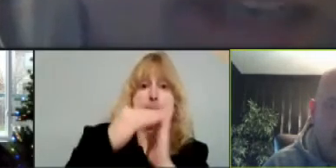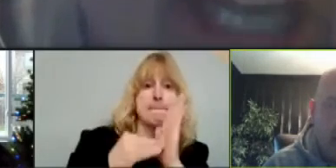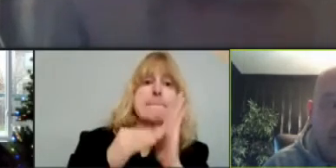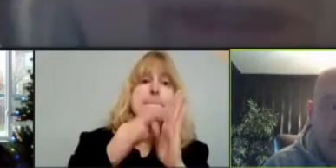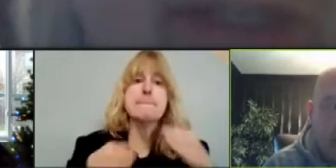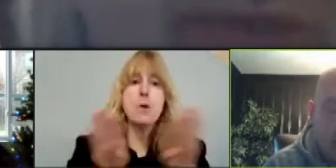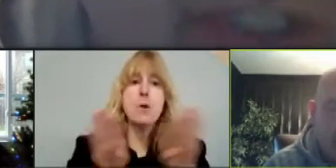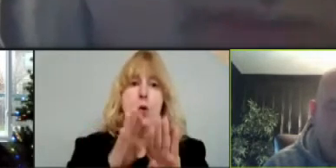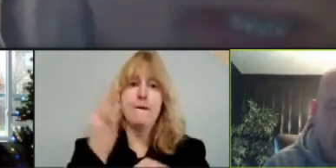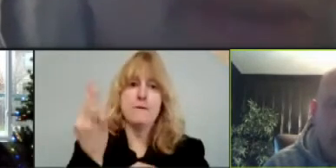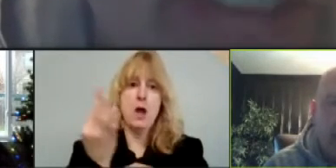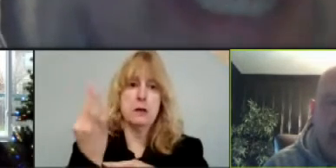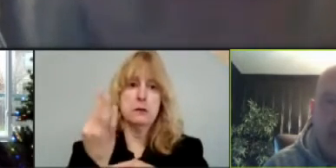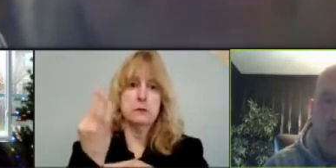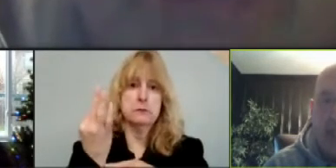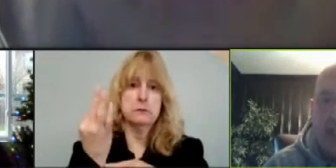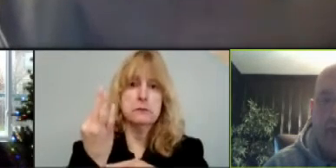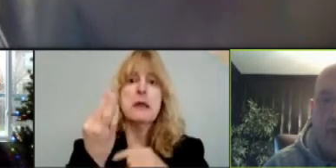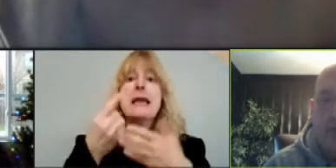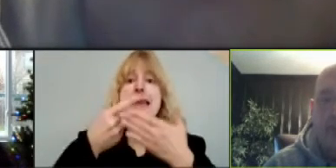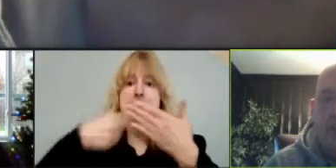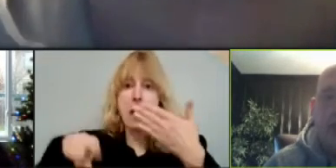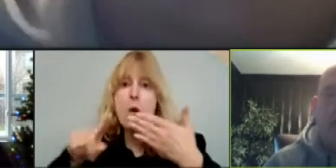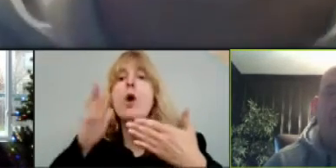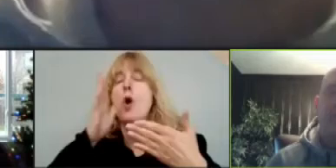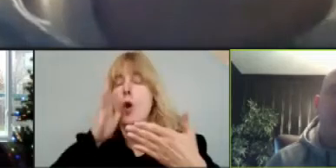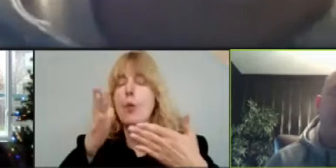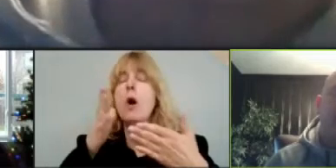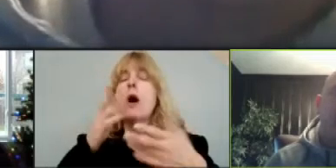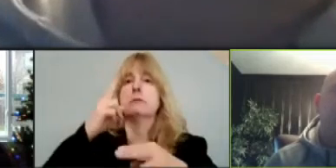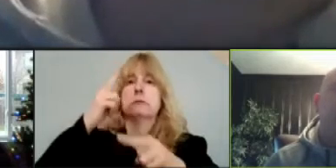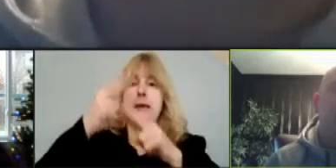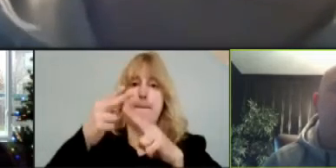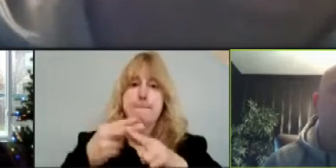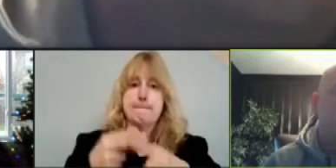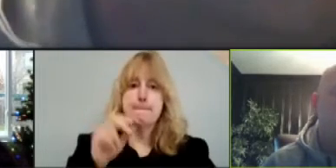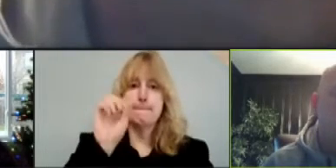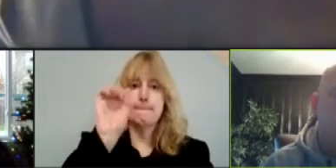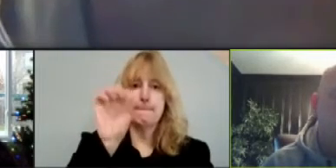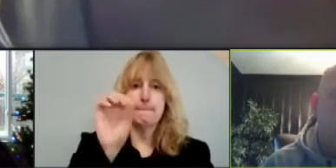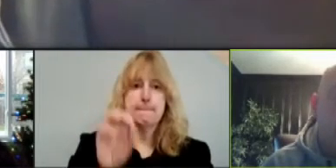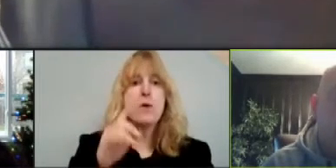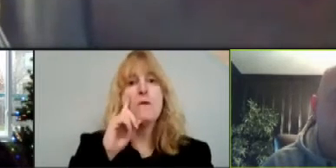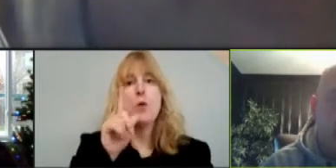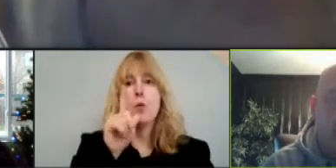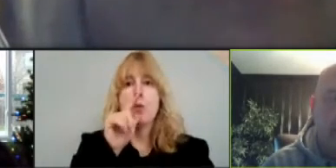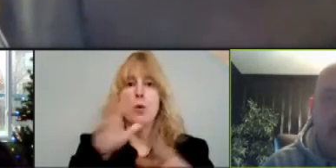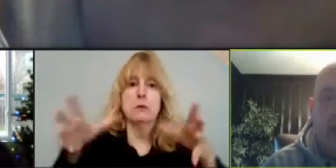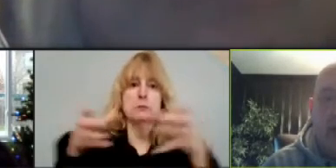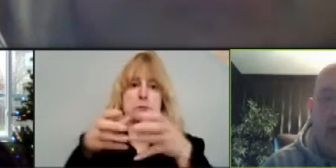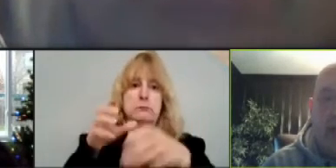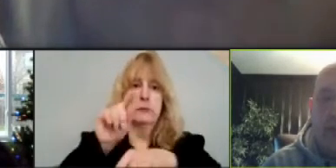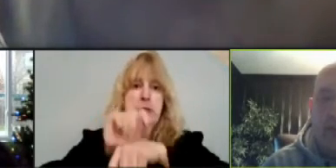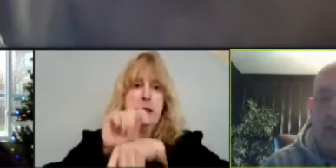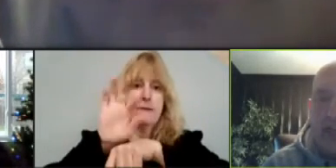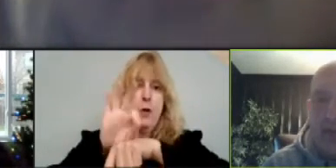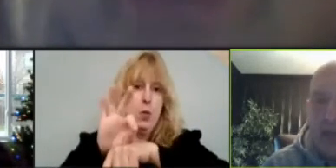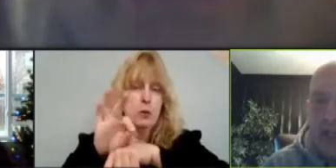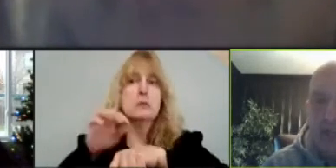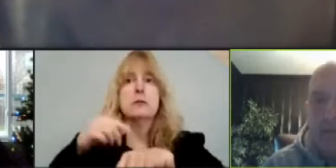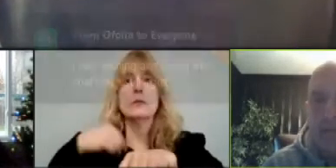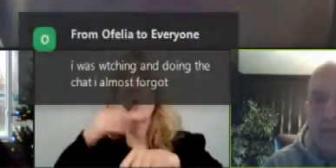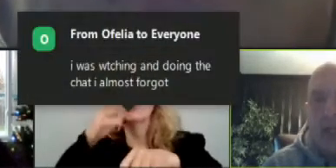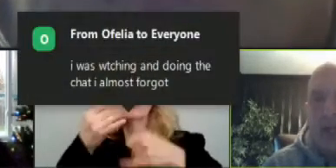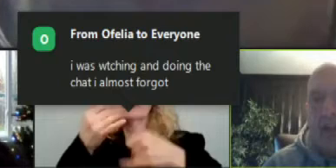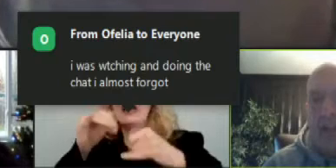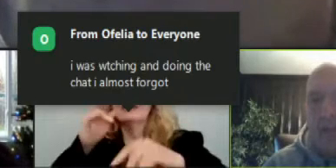By next week, we should be able to name the task force, and we'll start getting into issues like continuing to look at